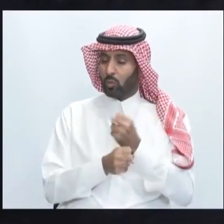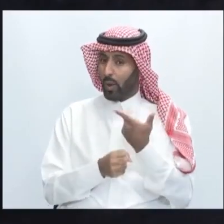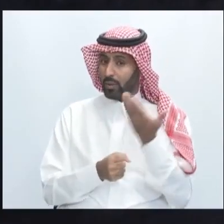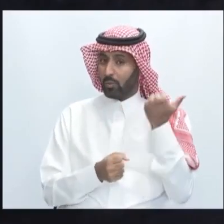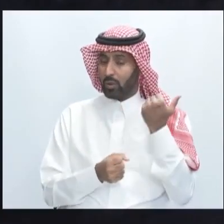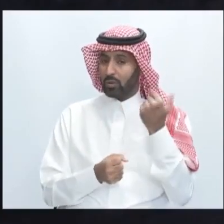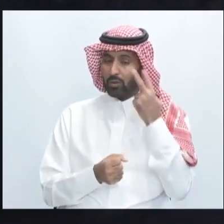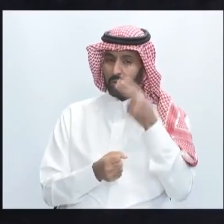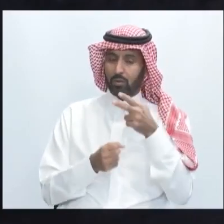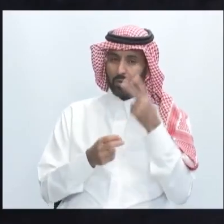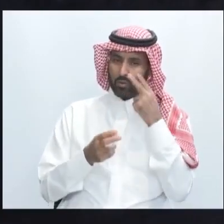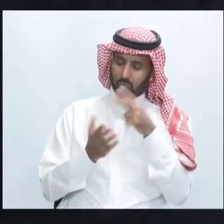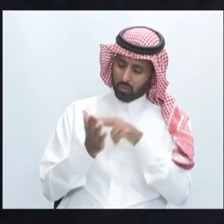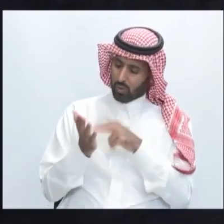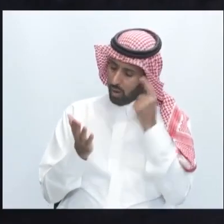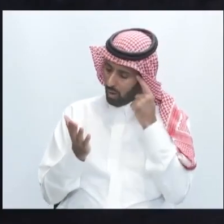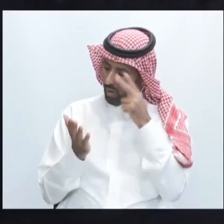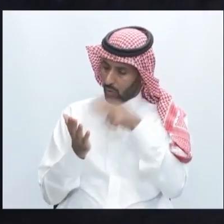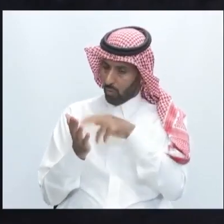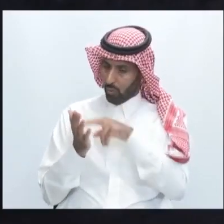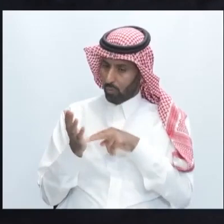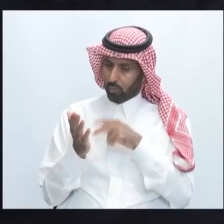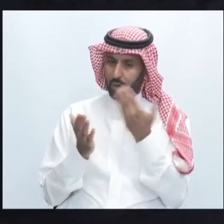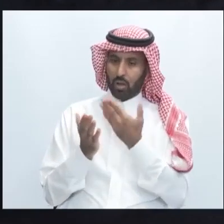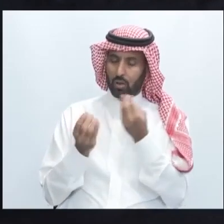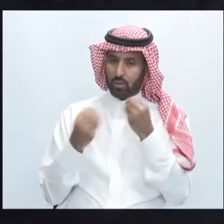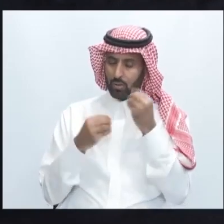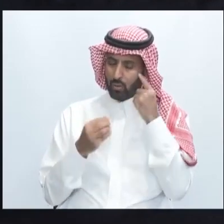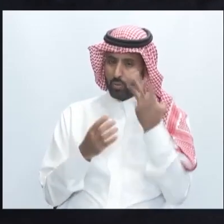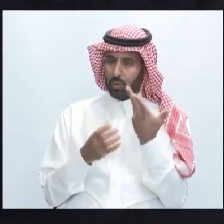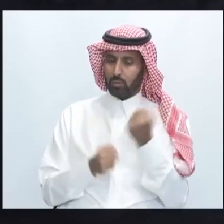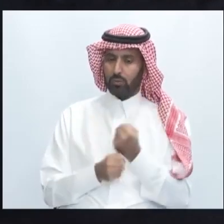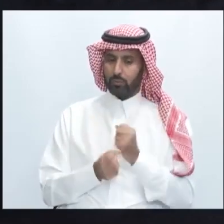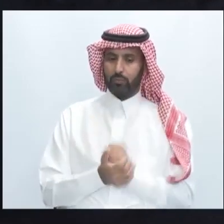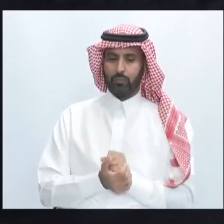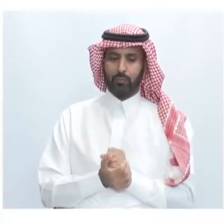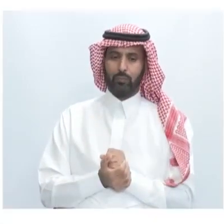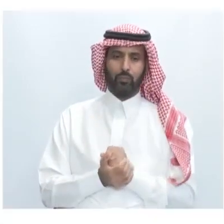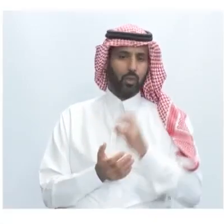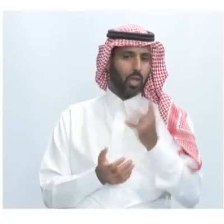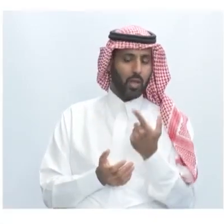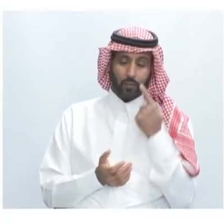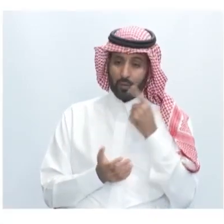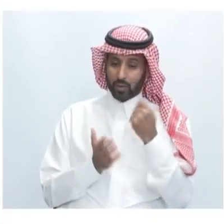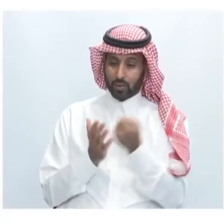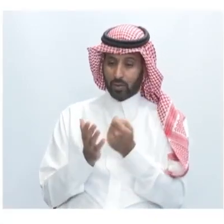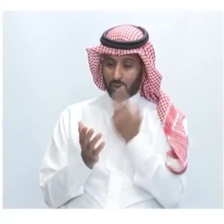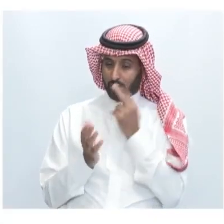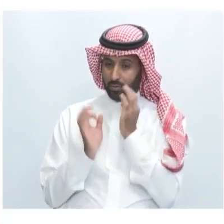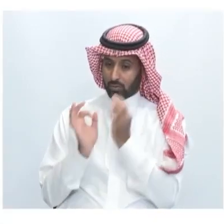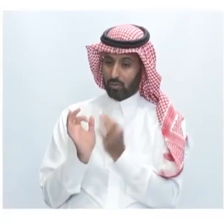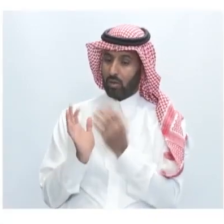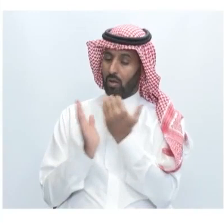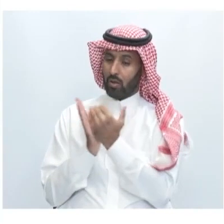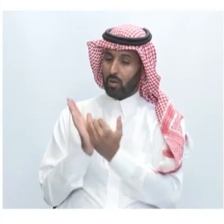So it keeps you on your feet, that you want to know more about the story. How did the writer prepare to